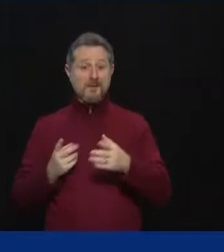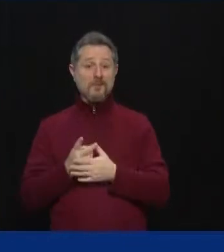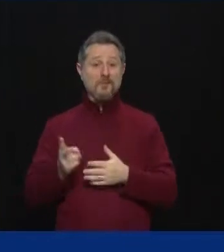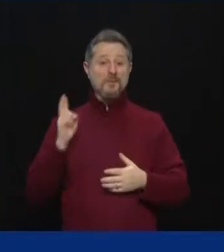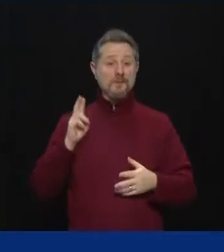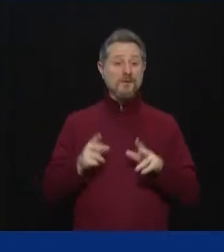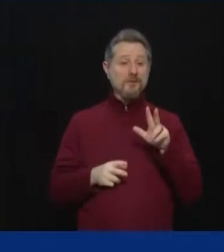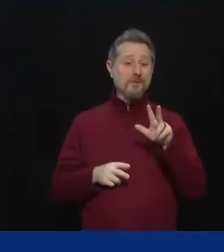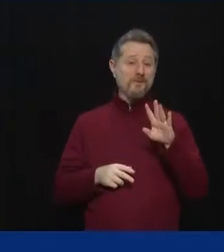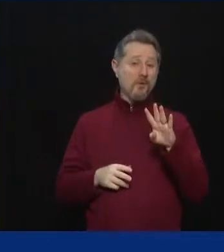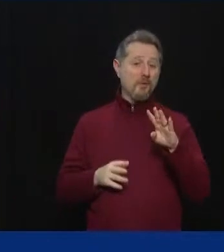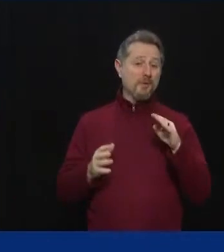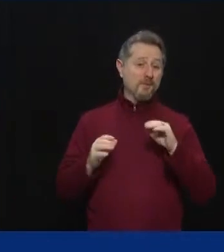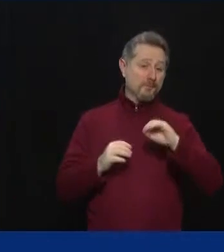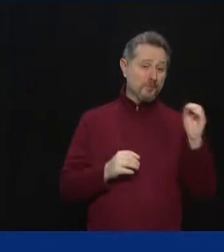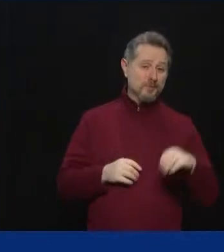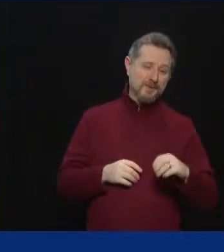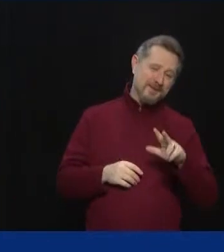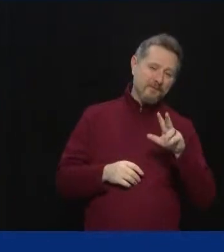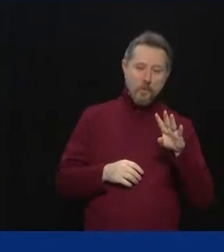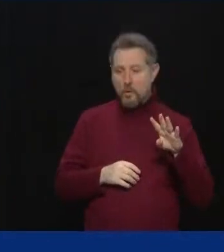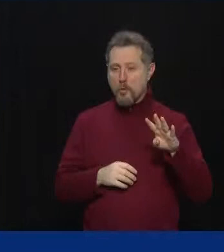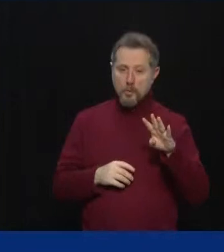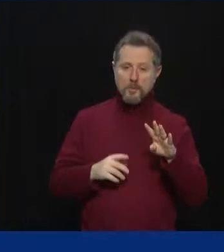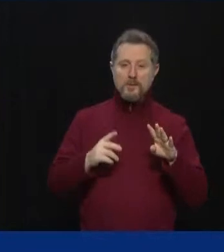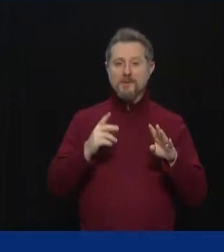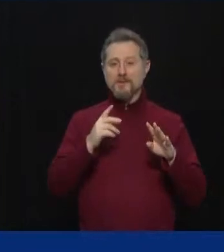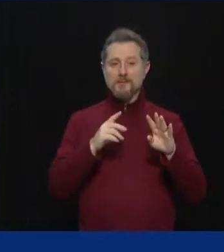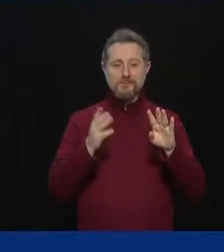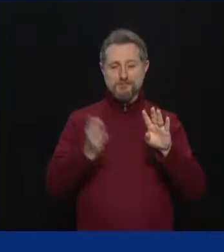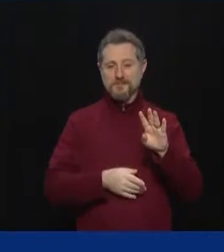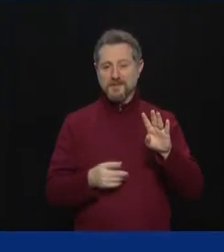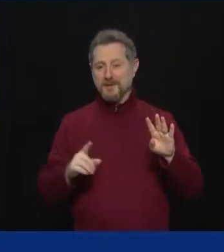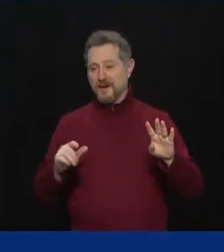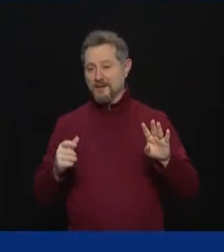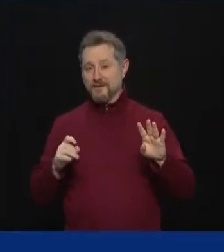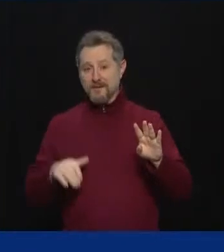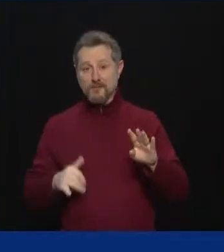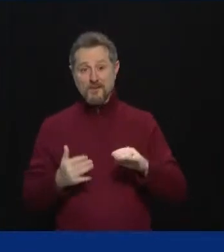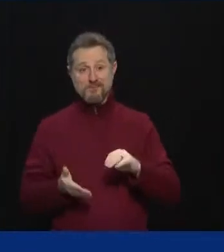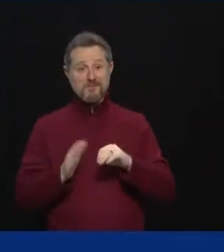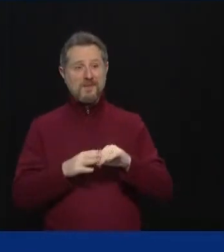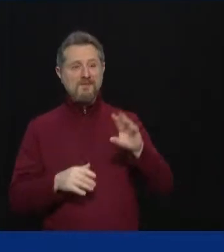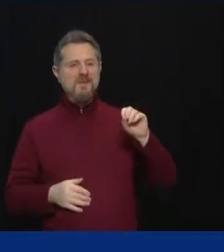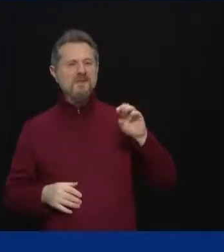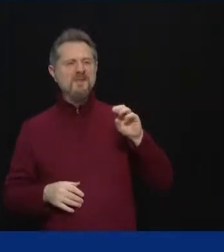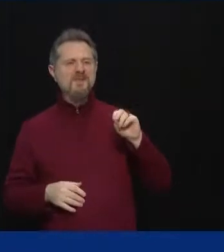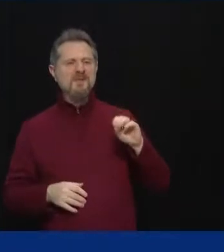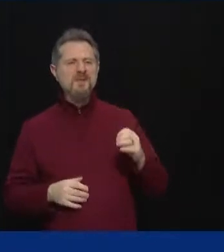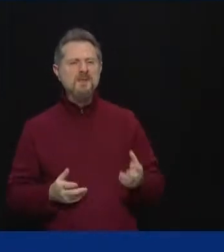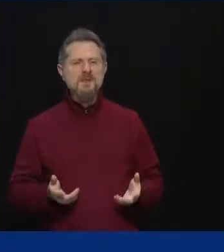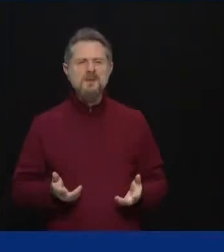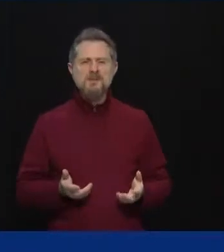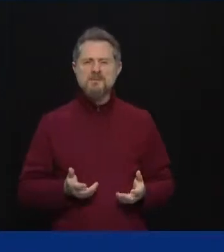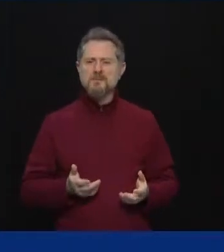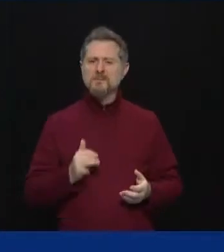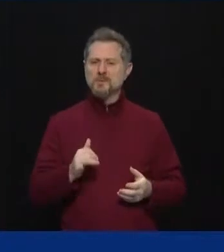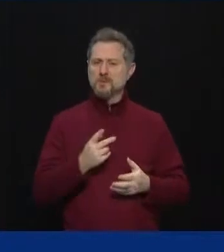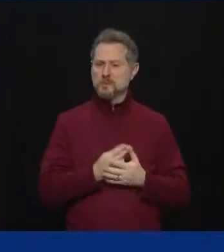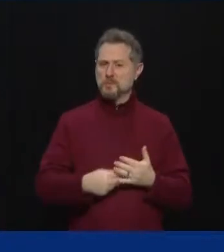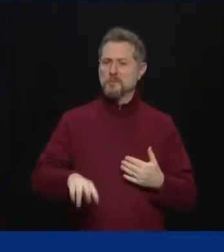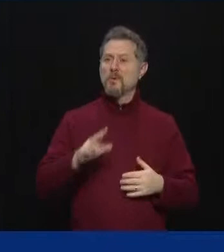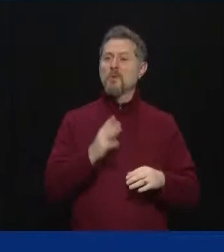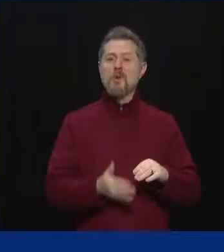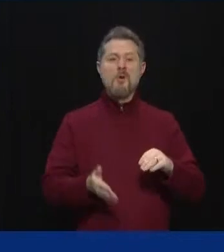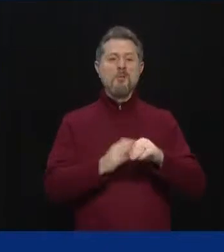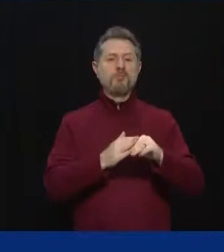34.6 per 100,000. Just so you have context, we're almost 50 now. So literally in 2 weeks, we've made that major jump. And I want people to